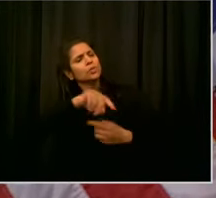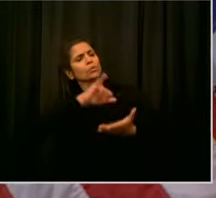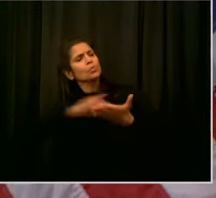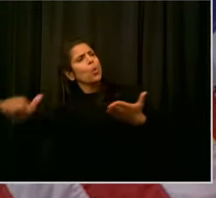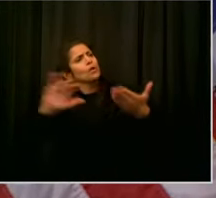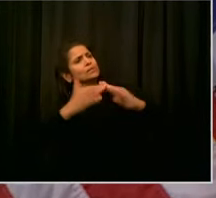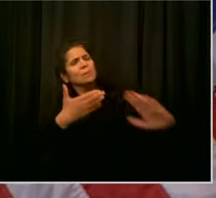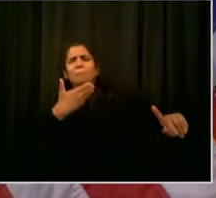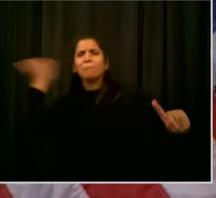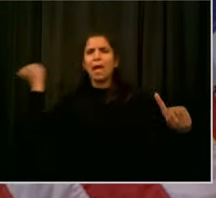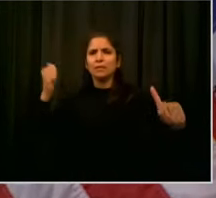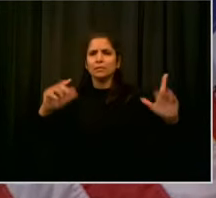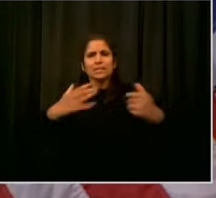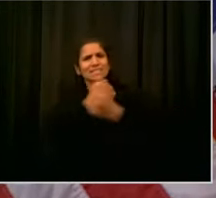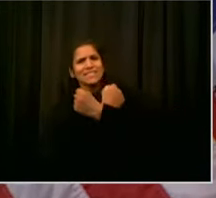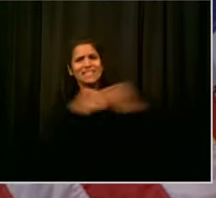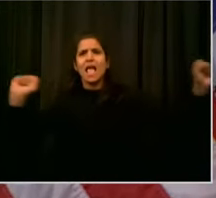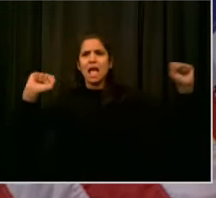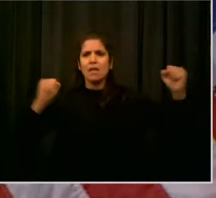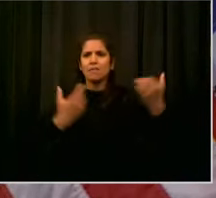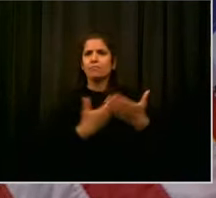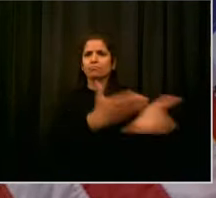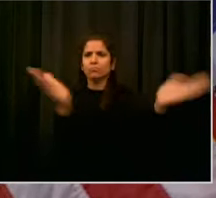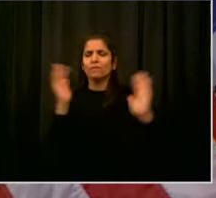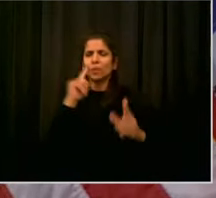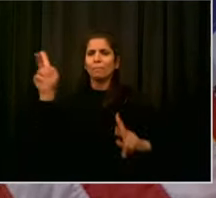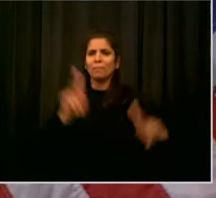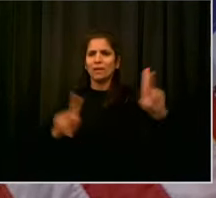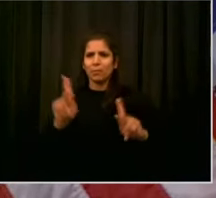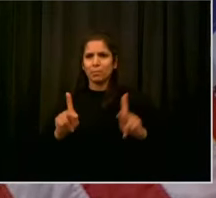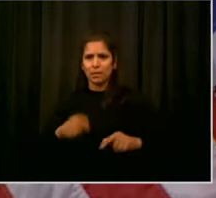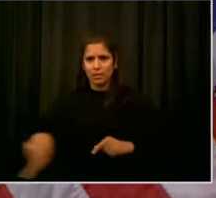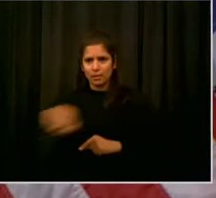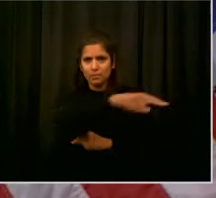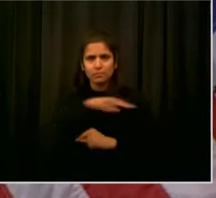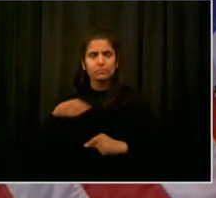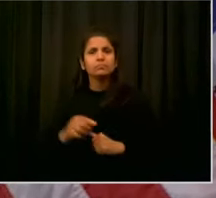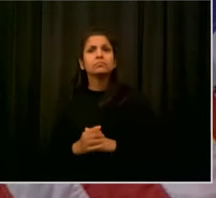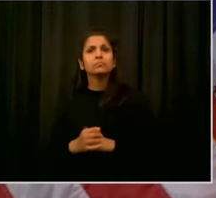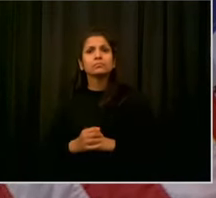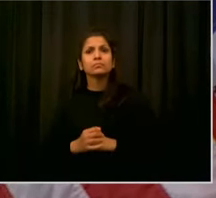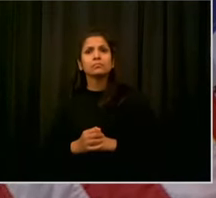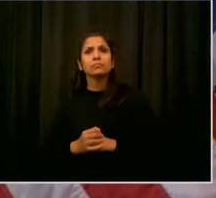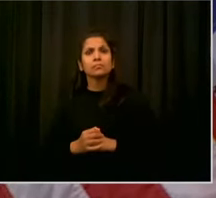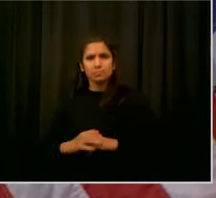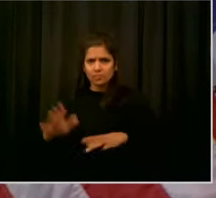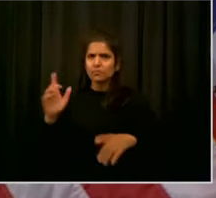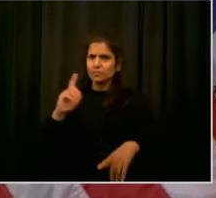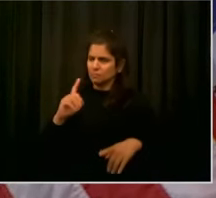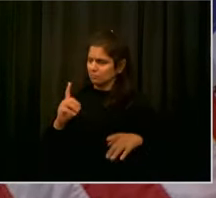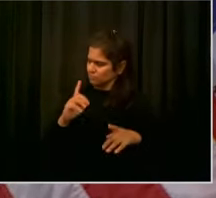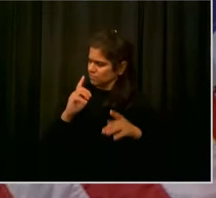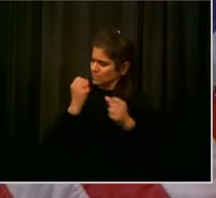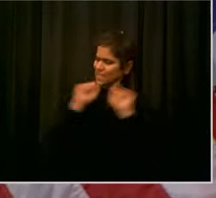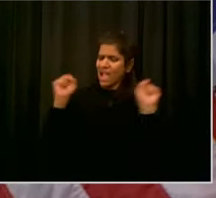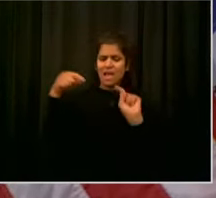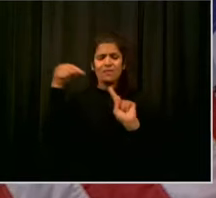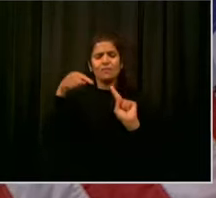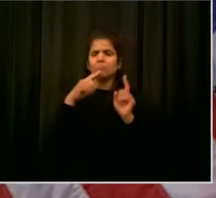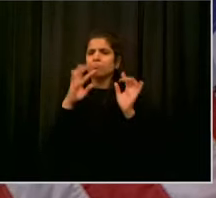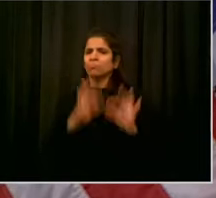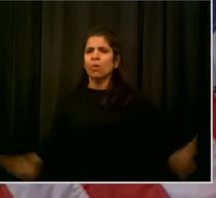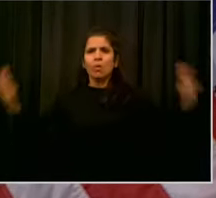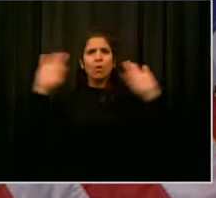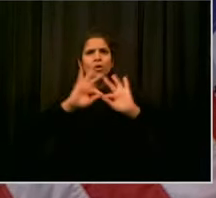the vision that was put in place yesterday, everything that happened yesterday strategically, was originated